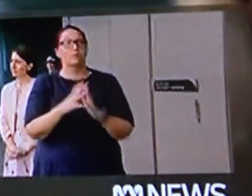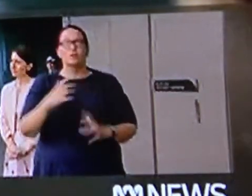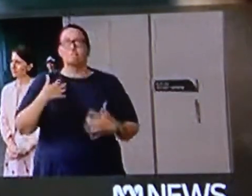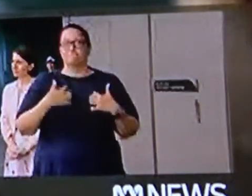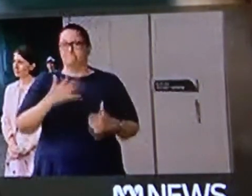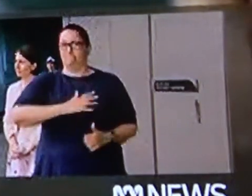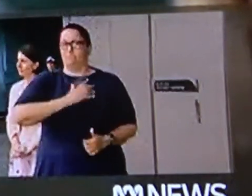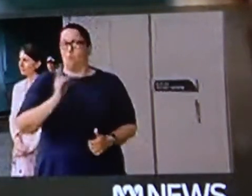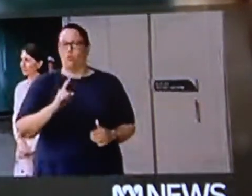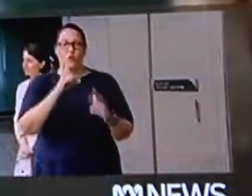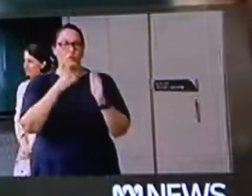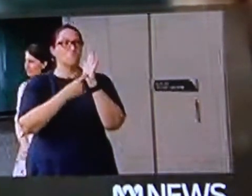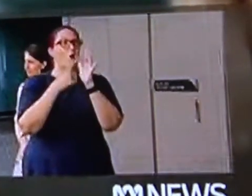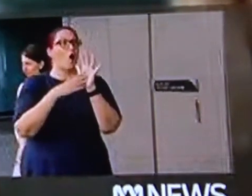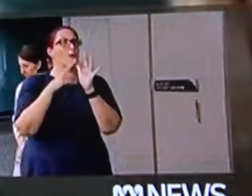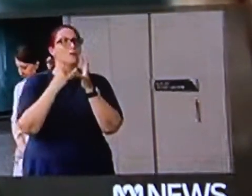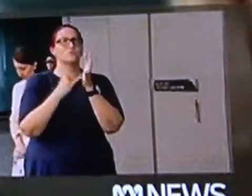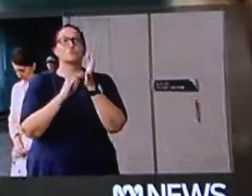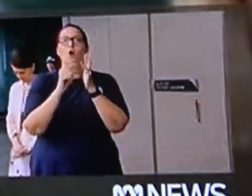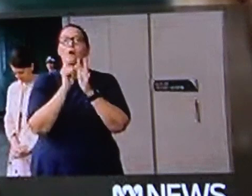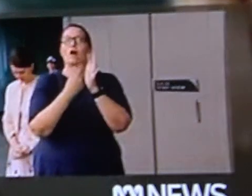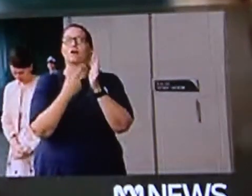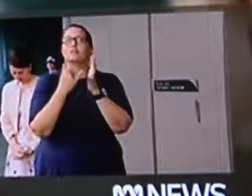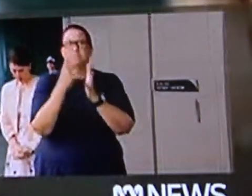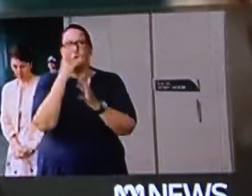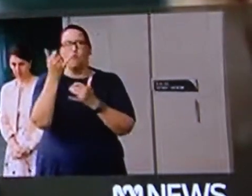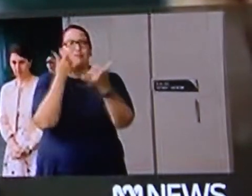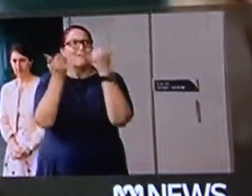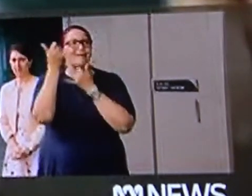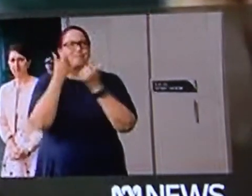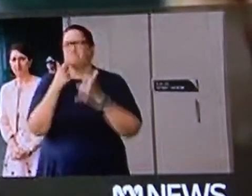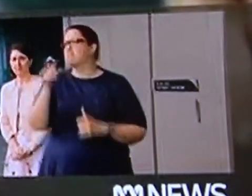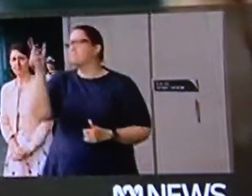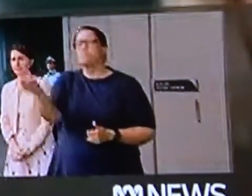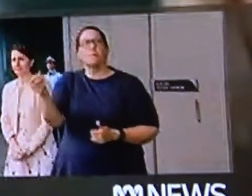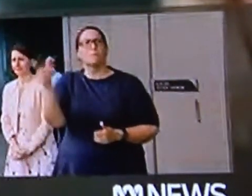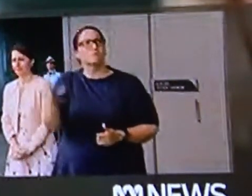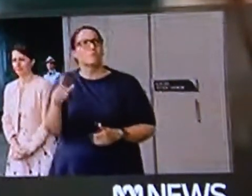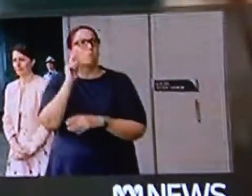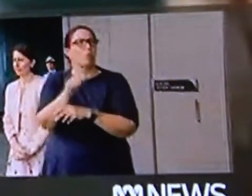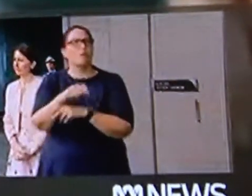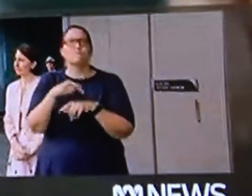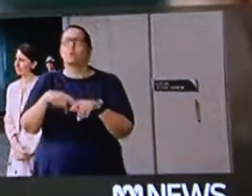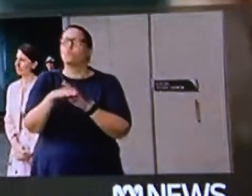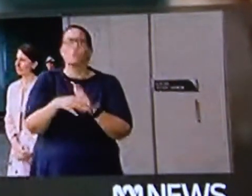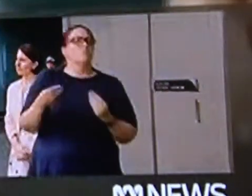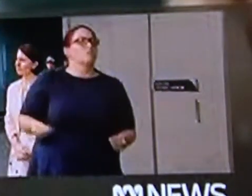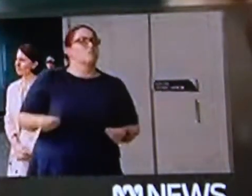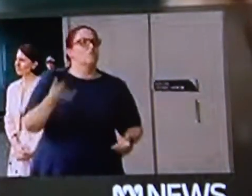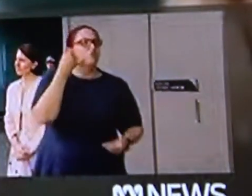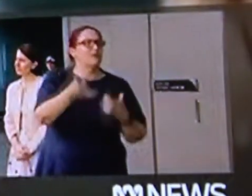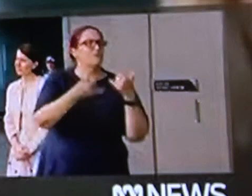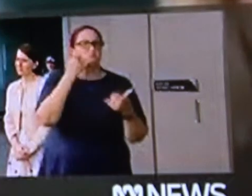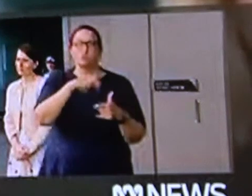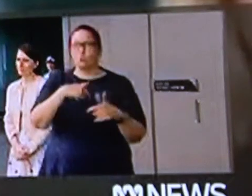community's dissatisfaction on how some people are embracing this emergency. So New South Wales is still open